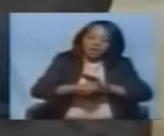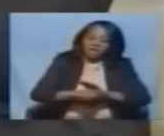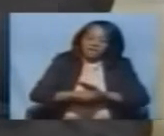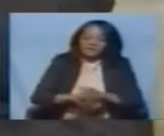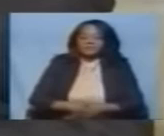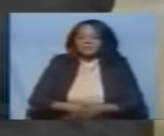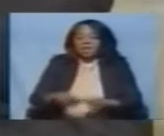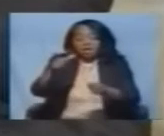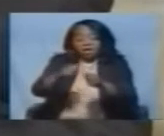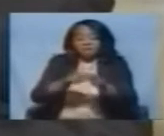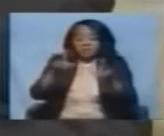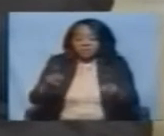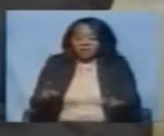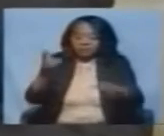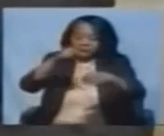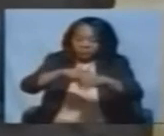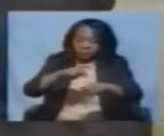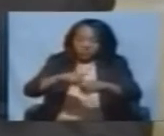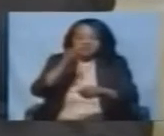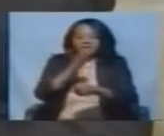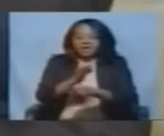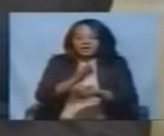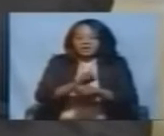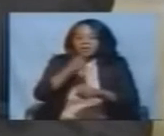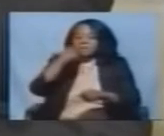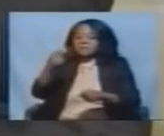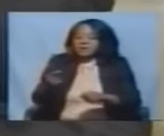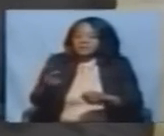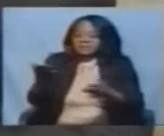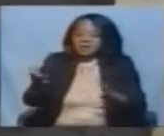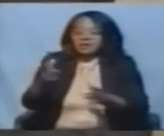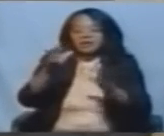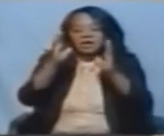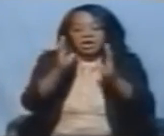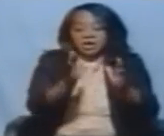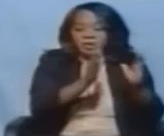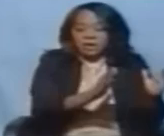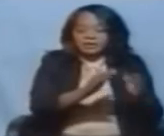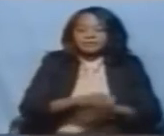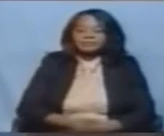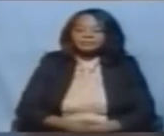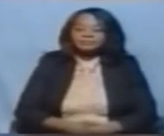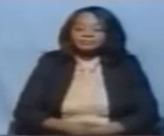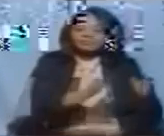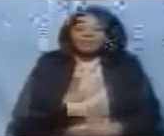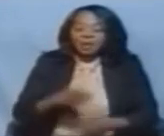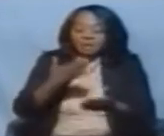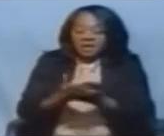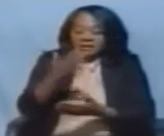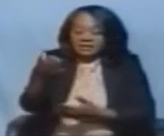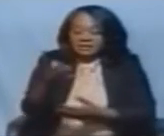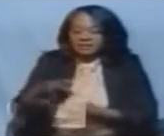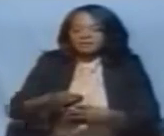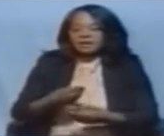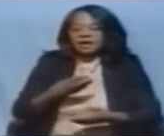Every person who is participating in this function must be regulated by ZIPS. So when we talk about purchasing and supply, we're